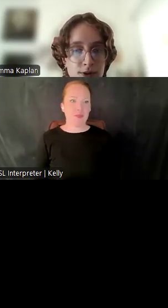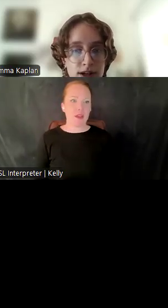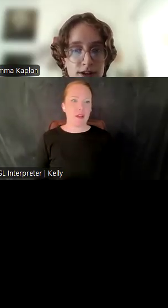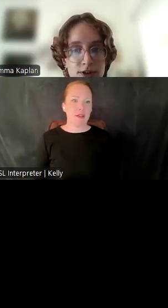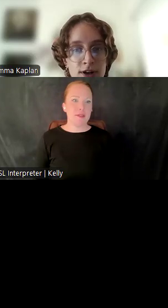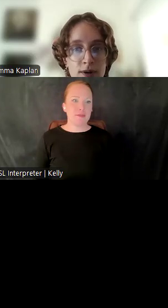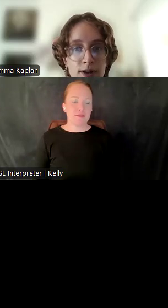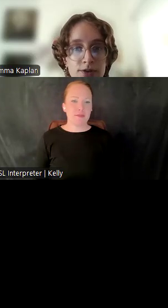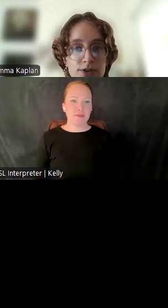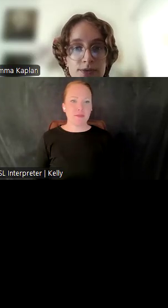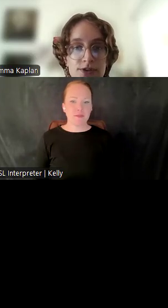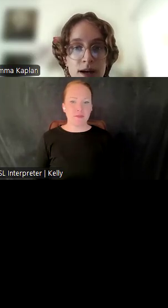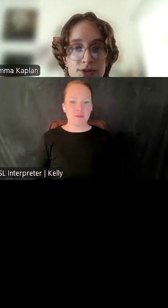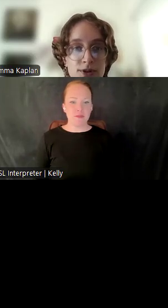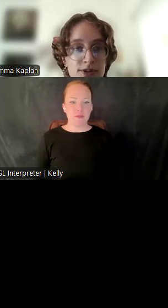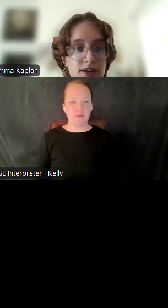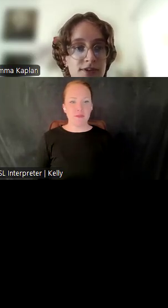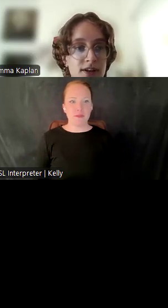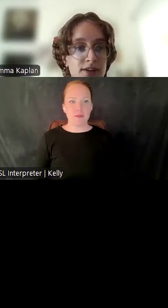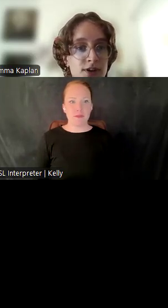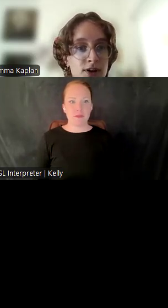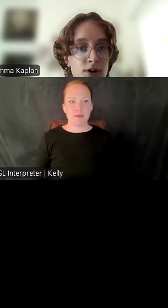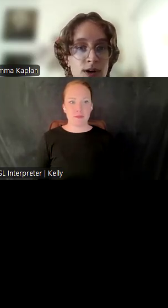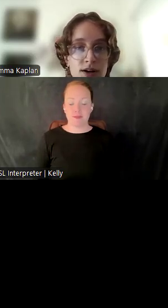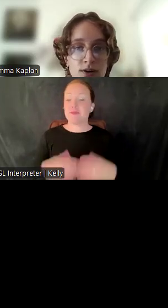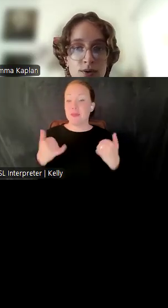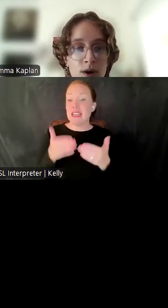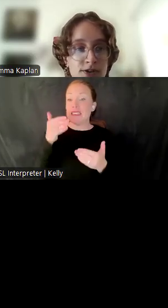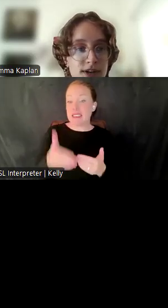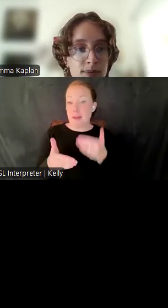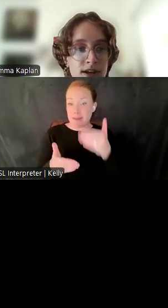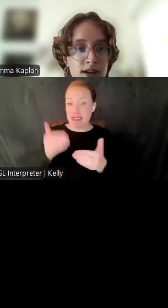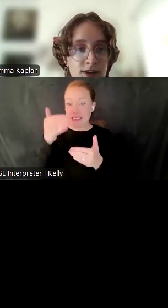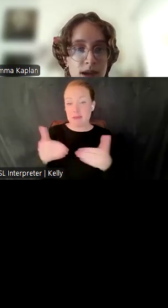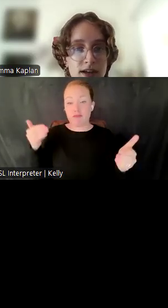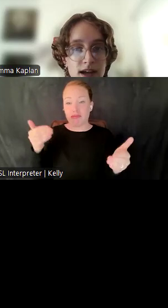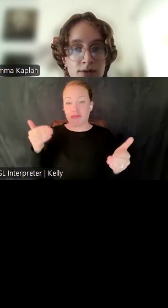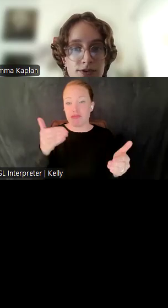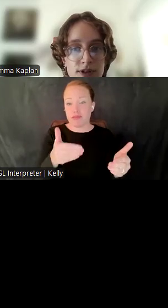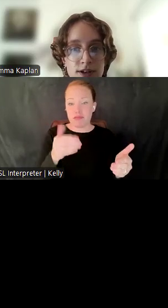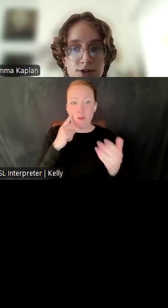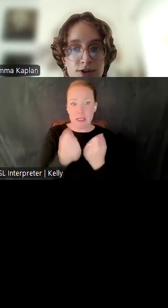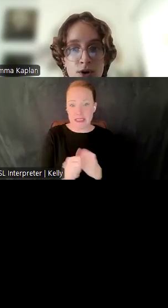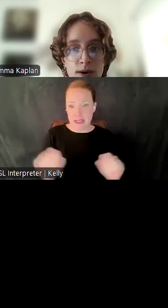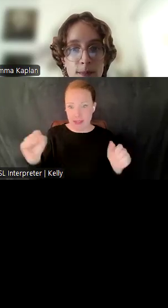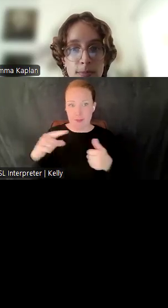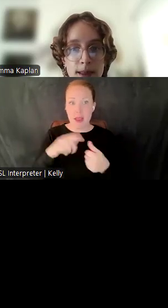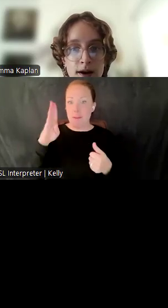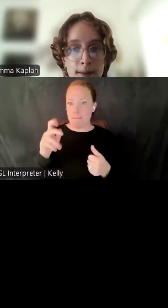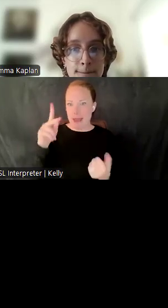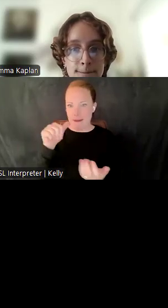All right, so we're going to start going through some steps towards safety. So one step is bank accounts.